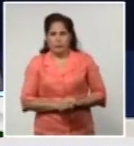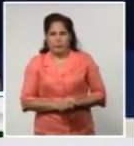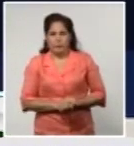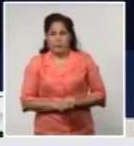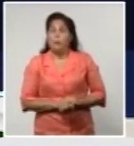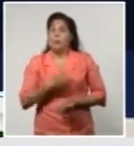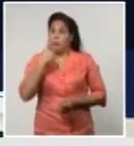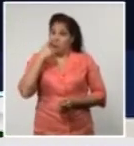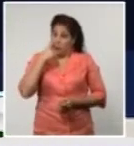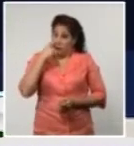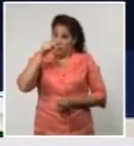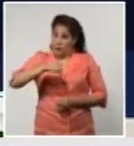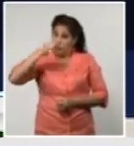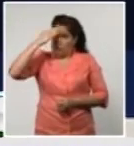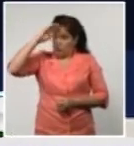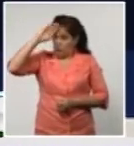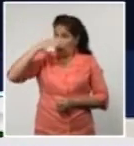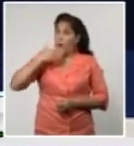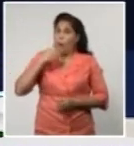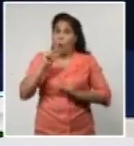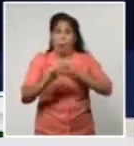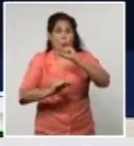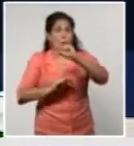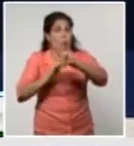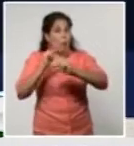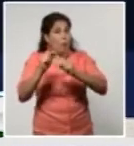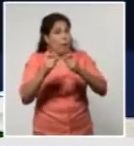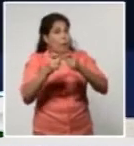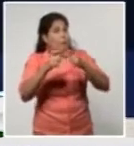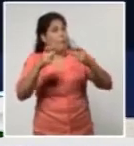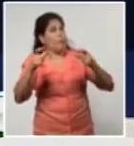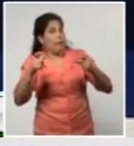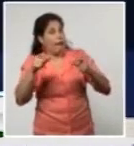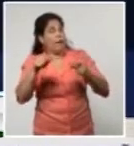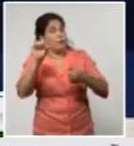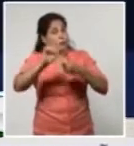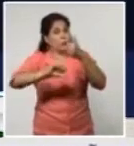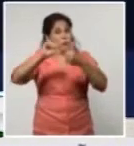of 1,142 patients.